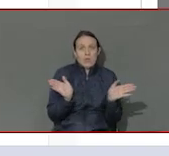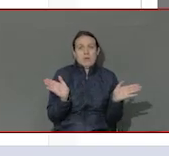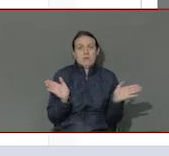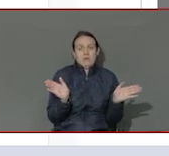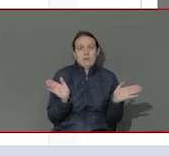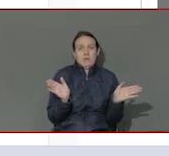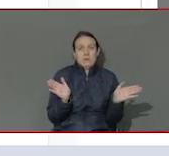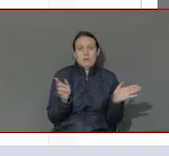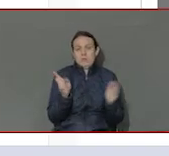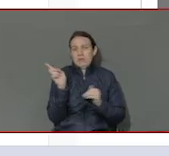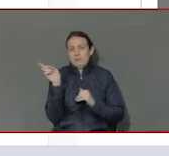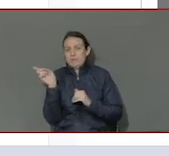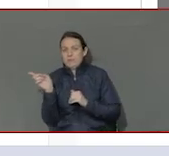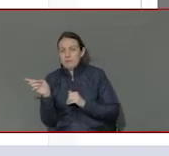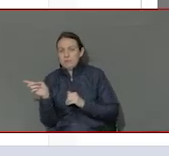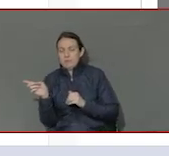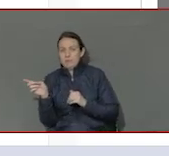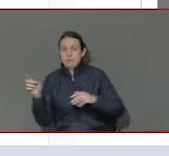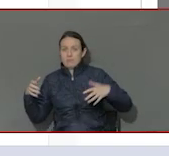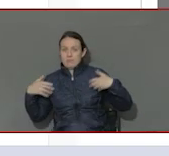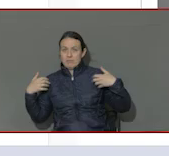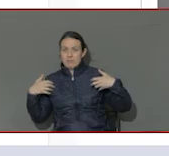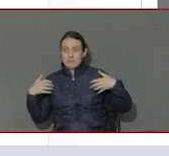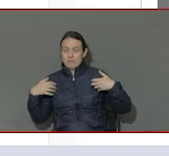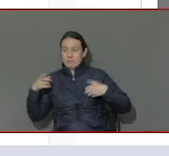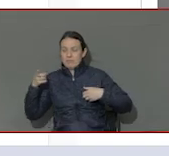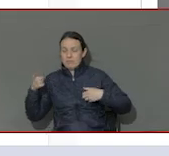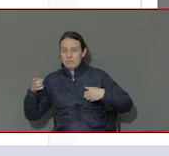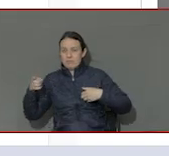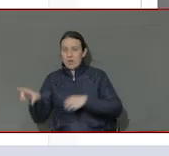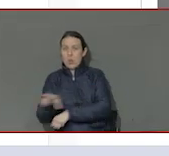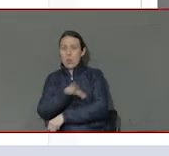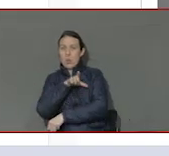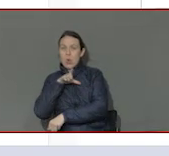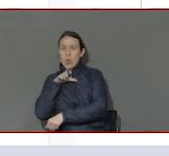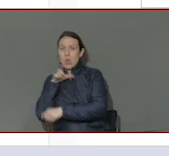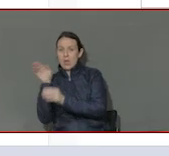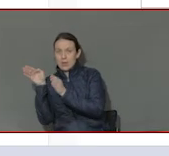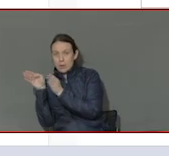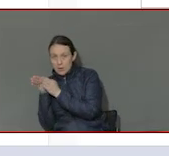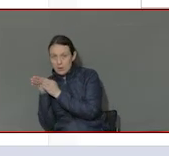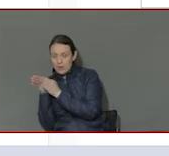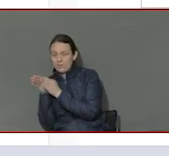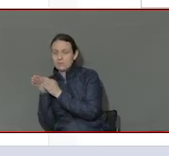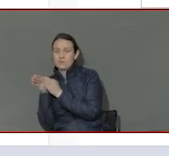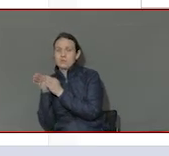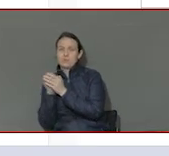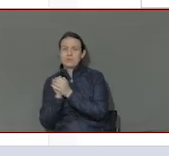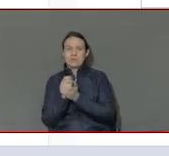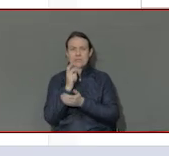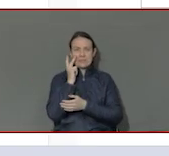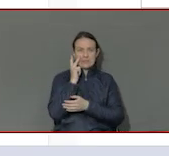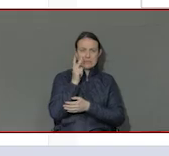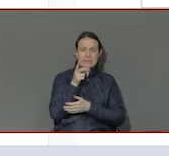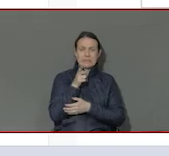while the pelvis of other primates is long and narrow. So if we look at this pelvis,